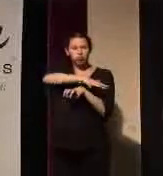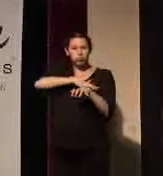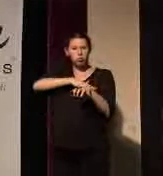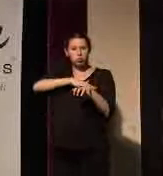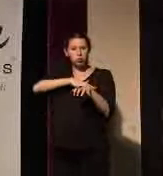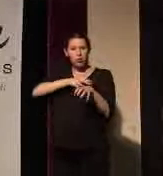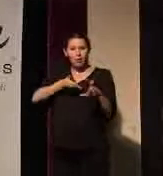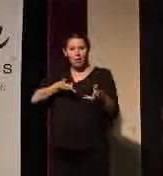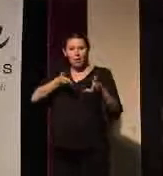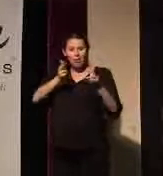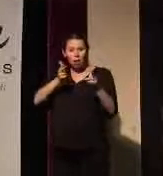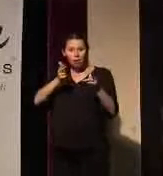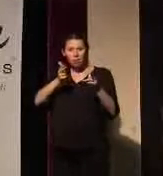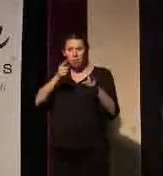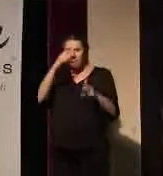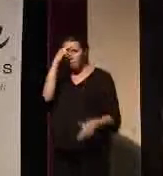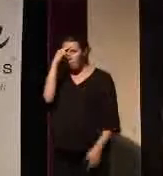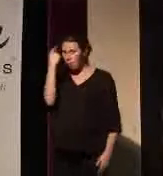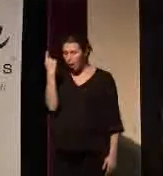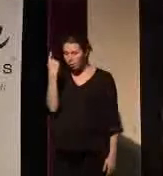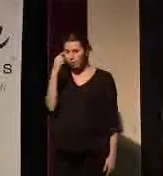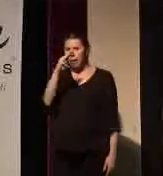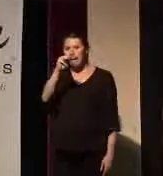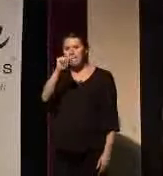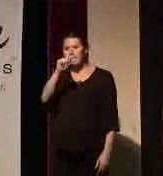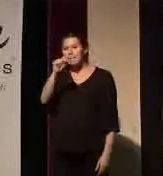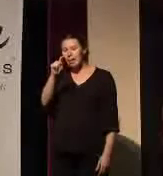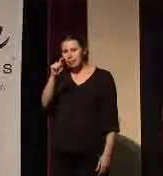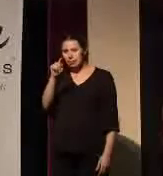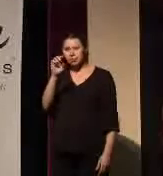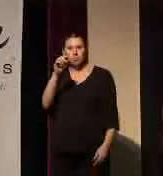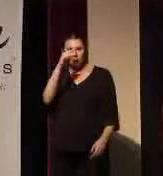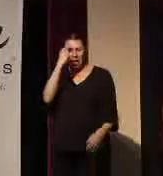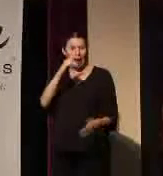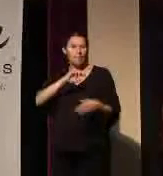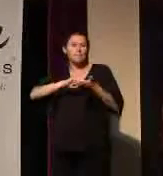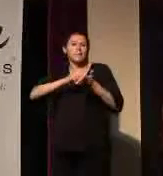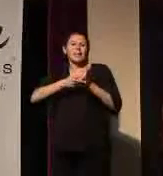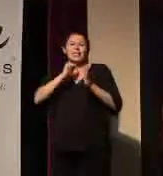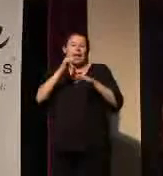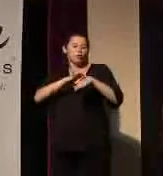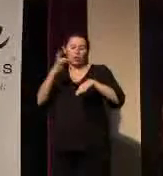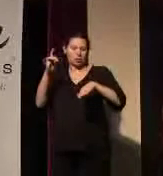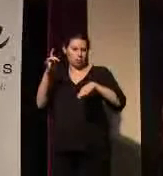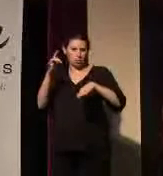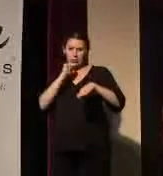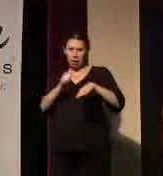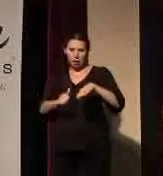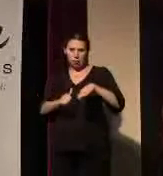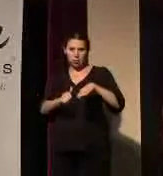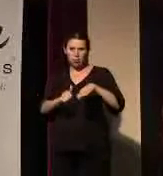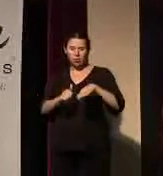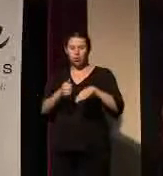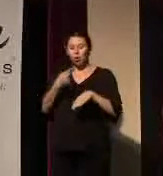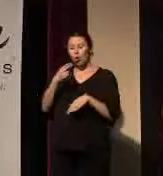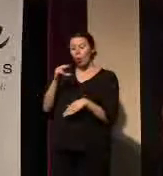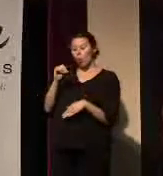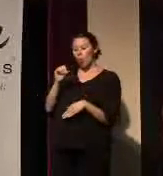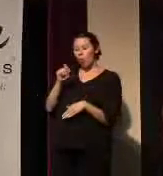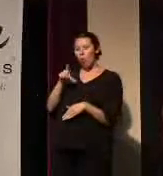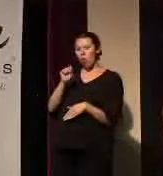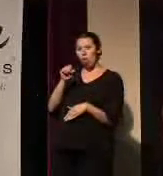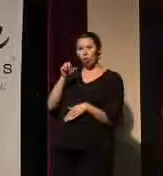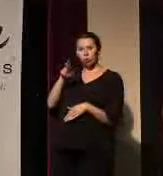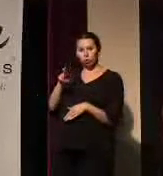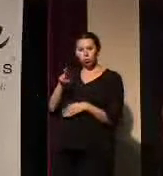gun was matte black, that is, not shiny, that the holster was matte black, George Zimmerman, his story